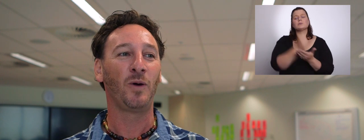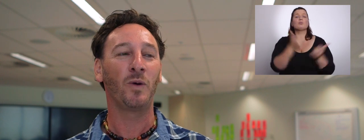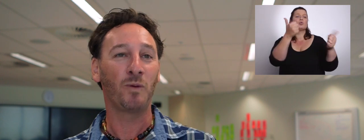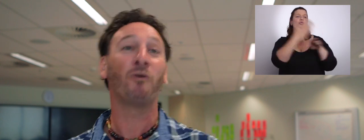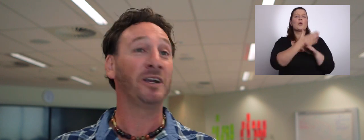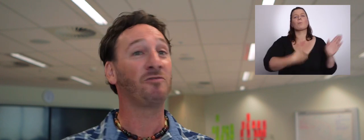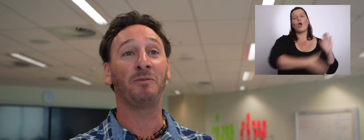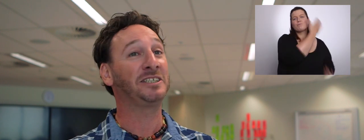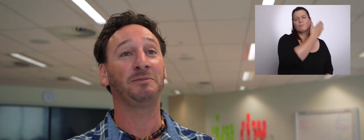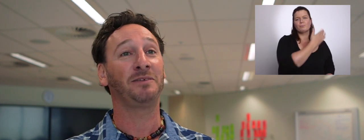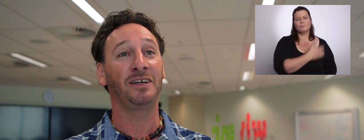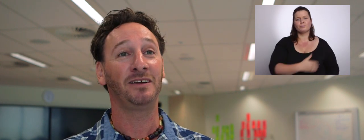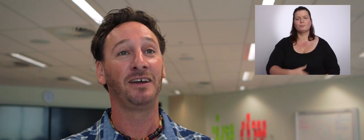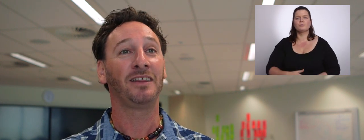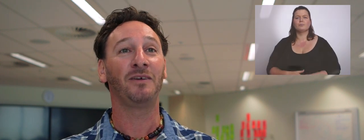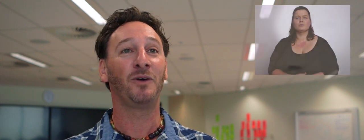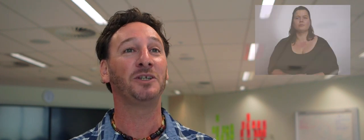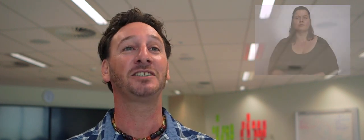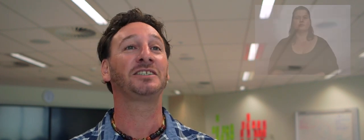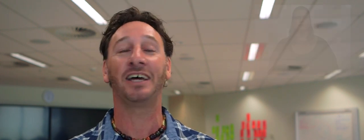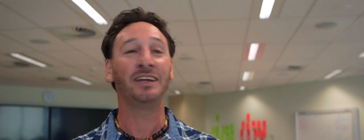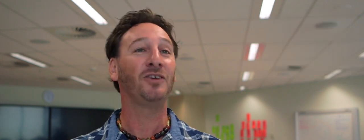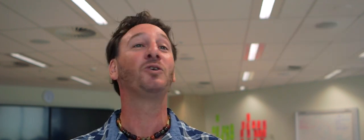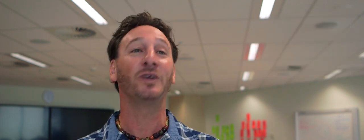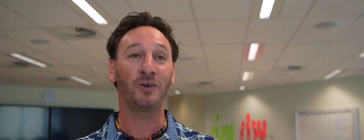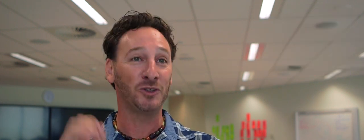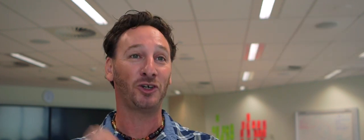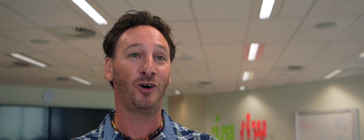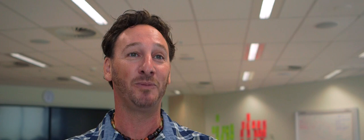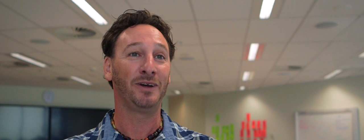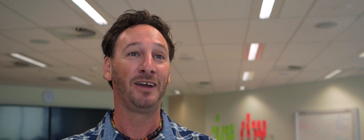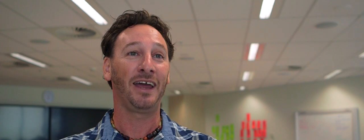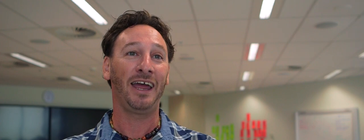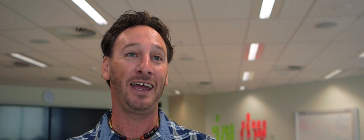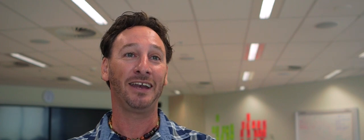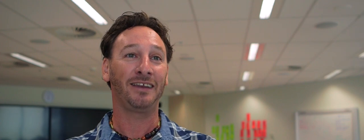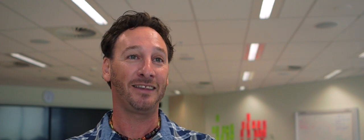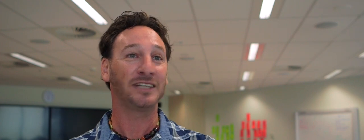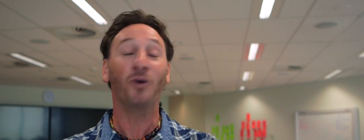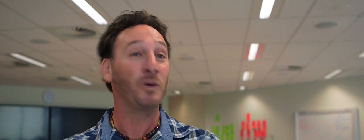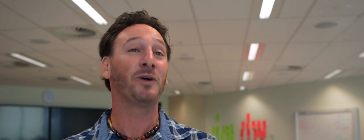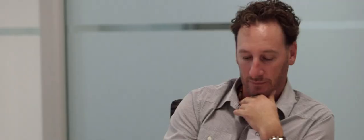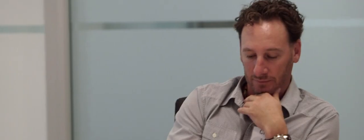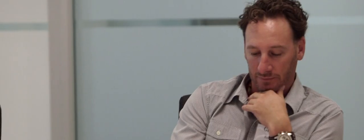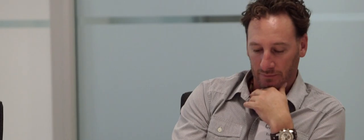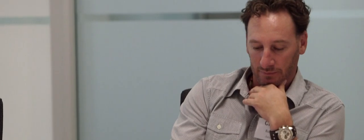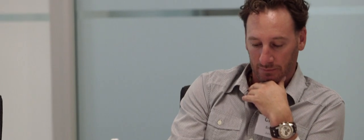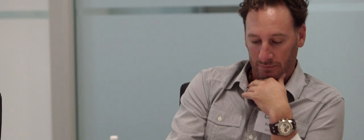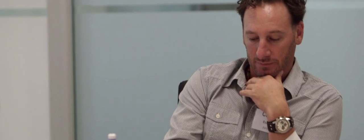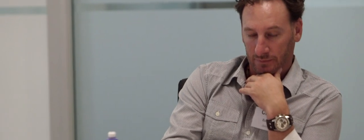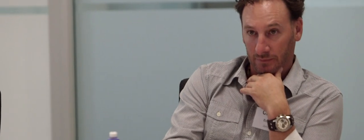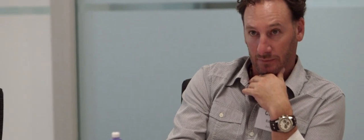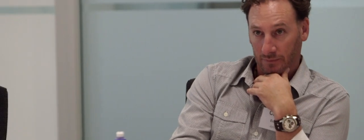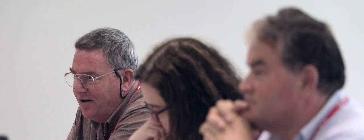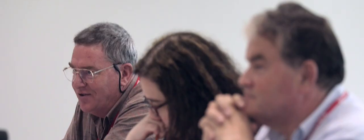we were brought in to rubber stamp something. That we were just to say, you're doing a good job, and that's all we were here for. Max.